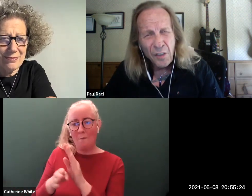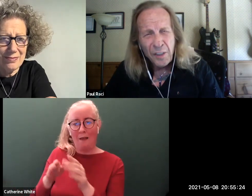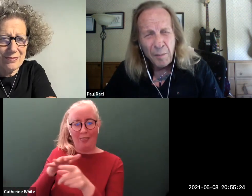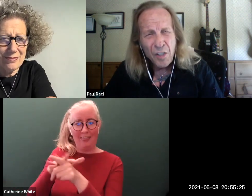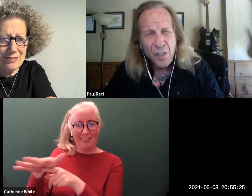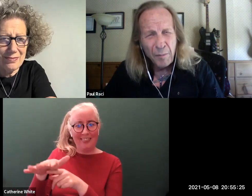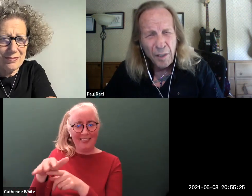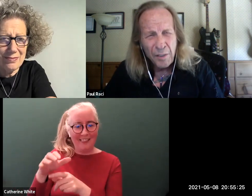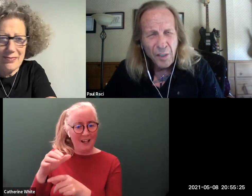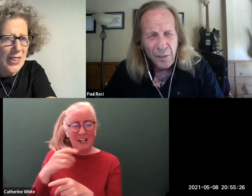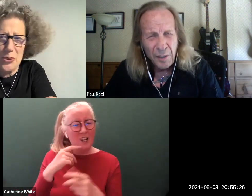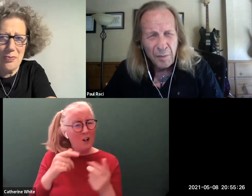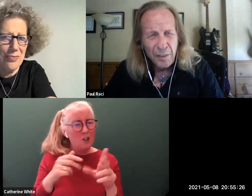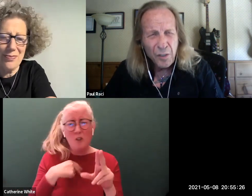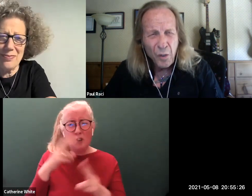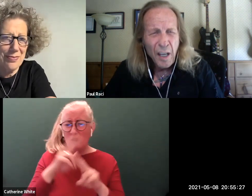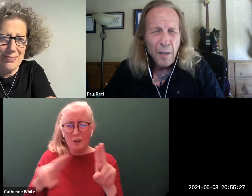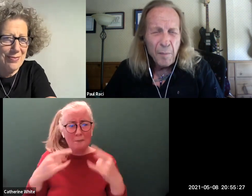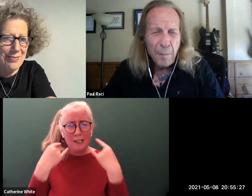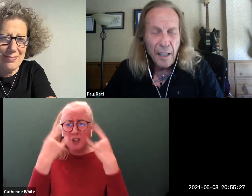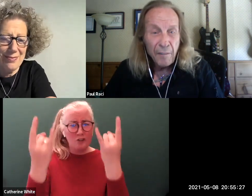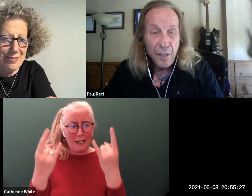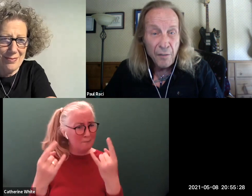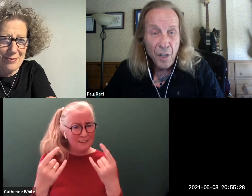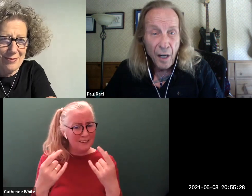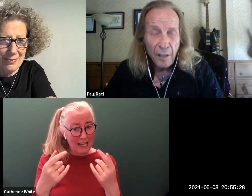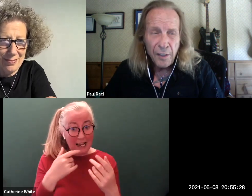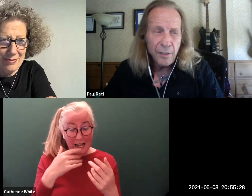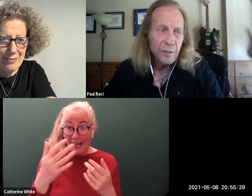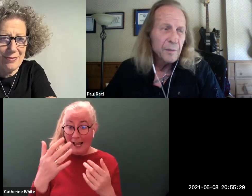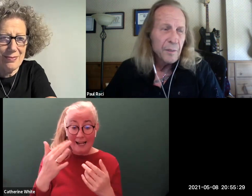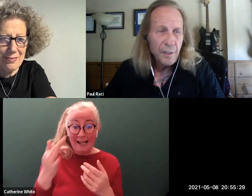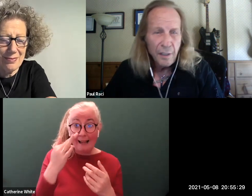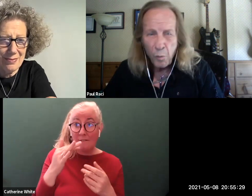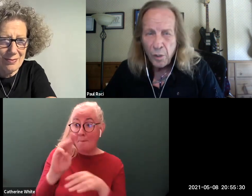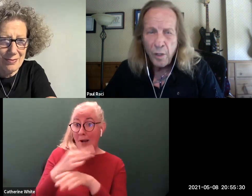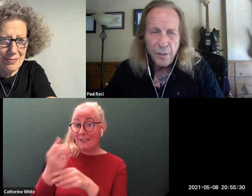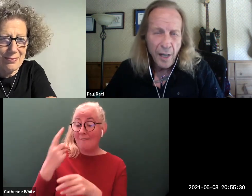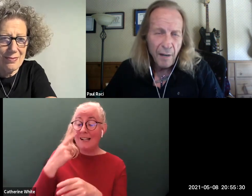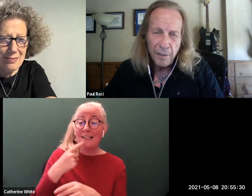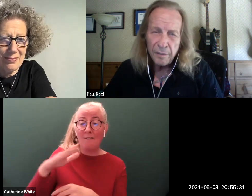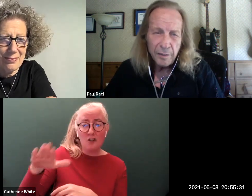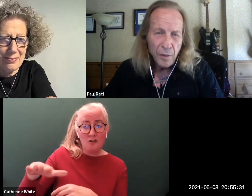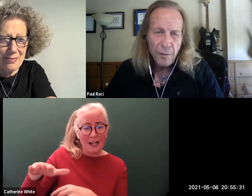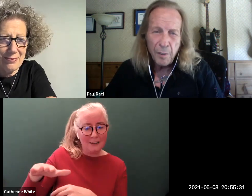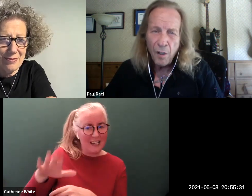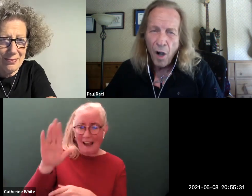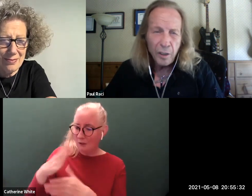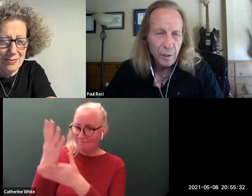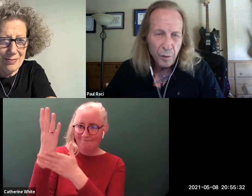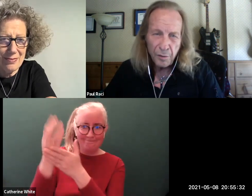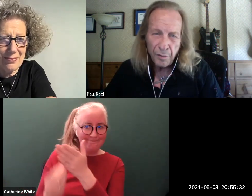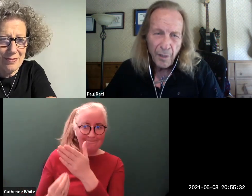It's nothing to be ashamed of. It's nothing to be, so people that have a deaf child, I think when you have to dive in, you have to be